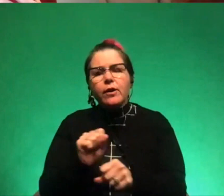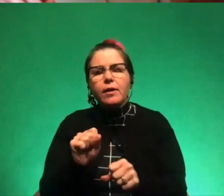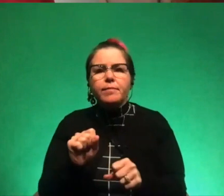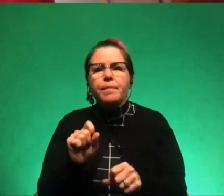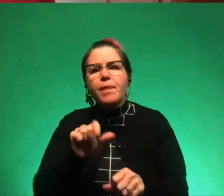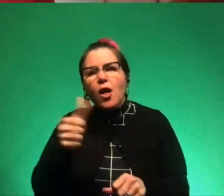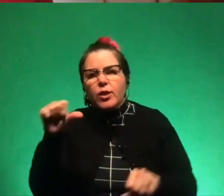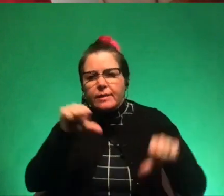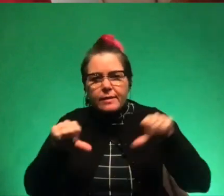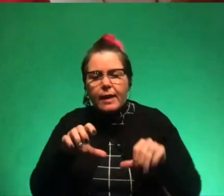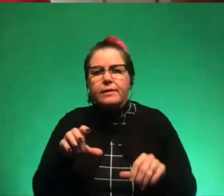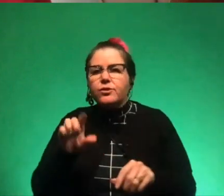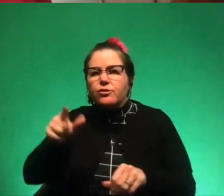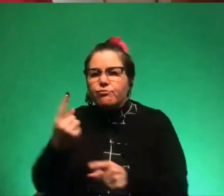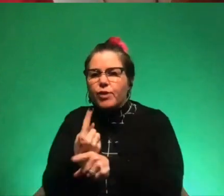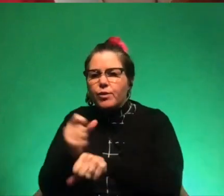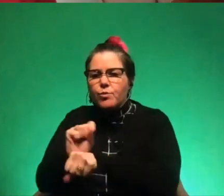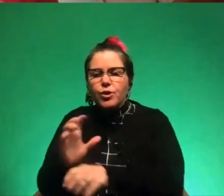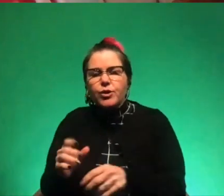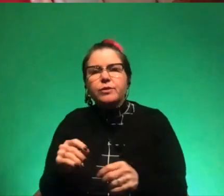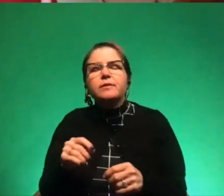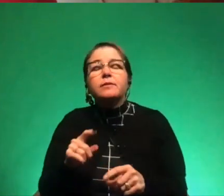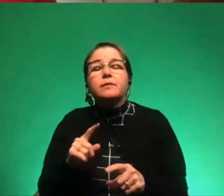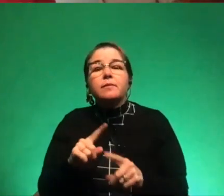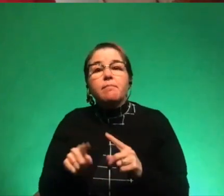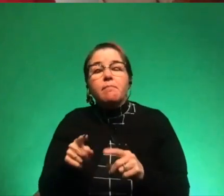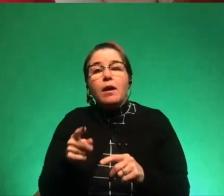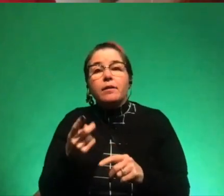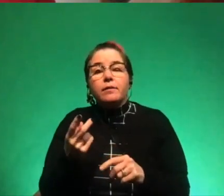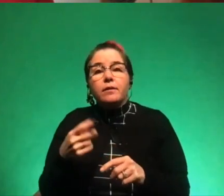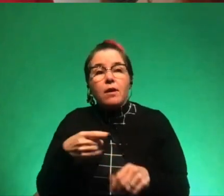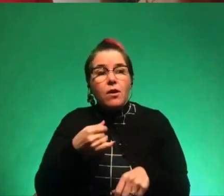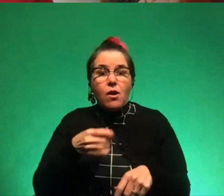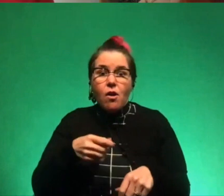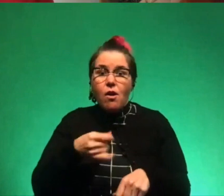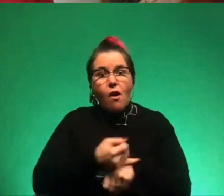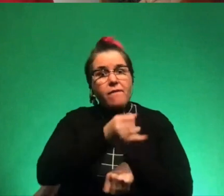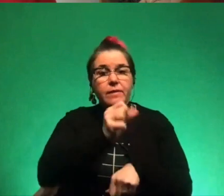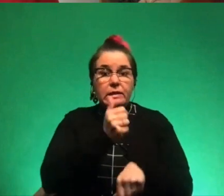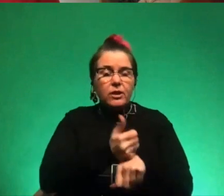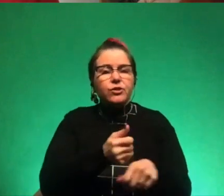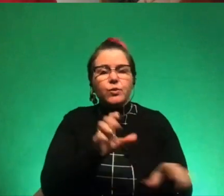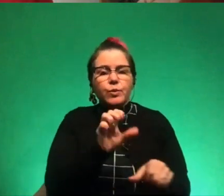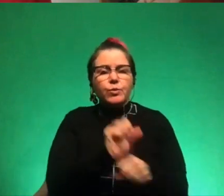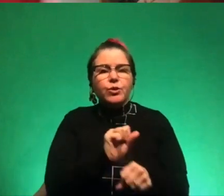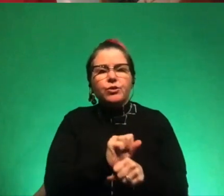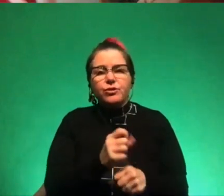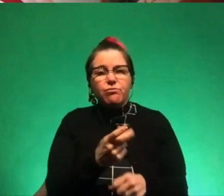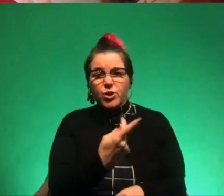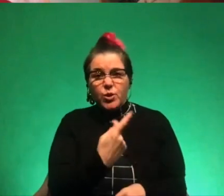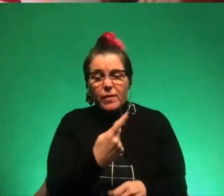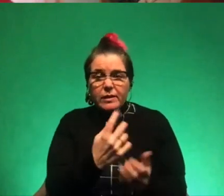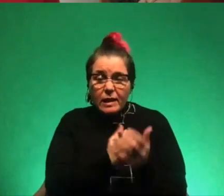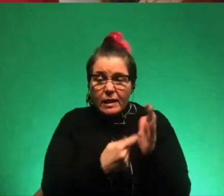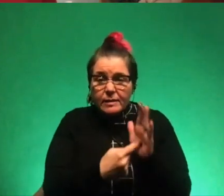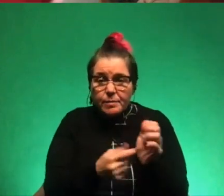other scientists, things like that. But when we're off station doing our work, it's just the two of us, which is great. We collect samples